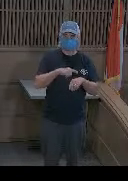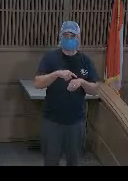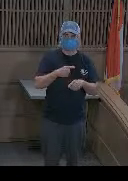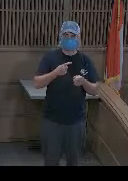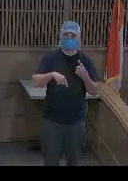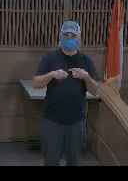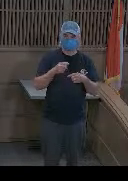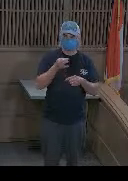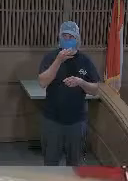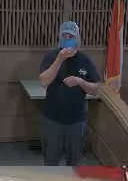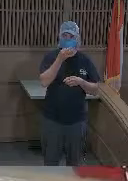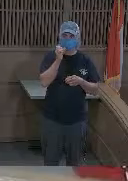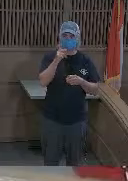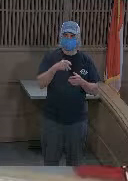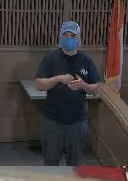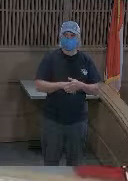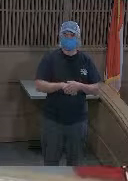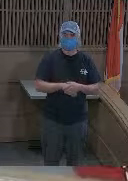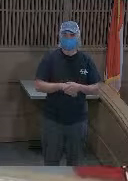Thank you, Chief.